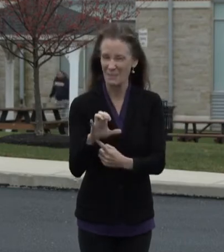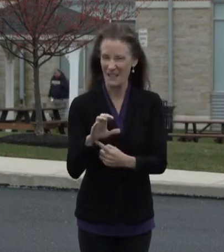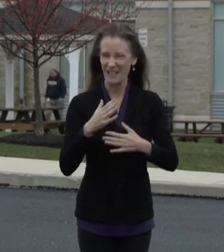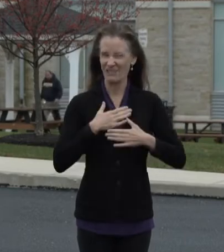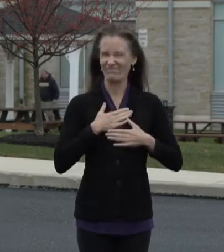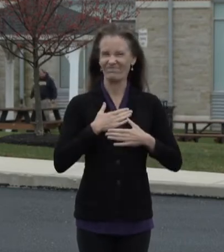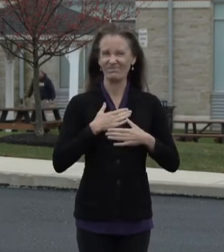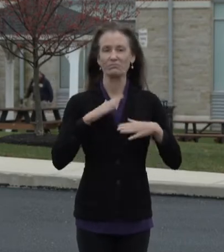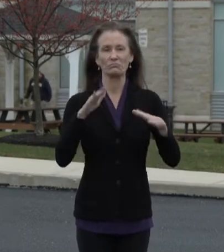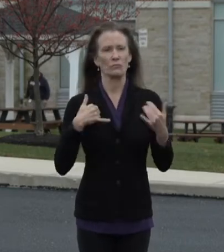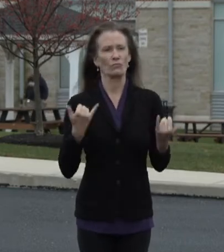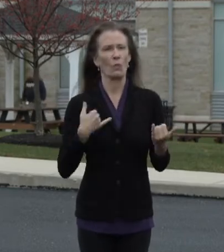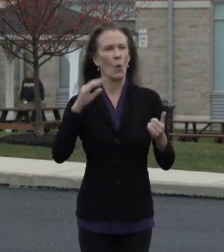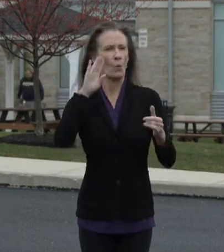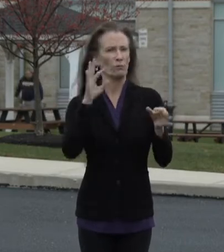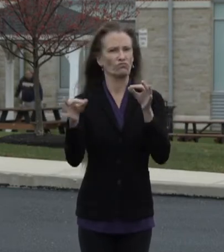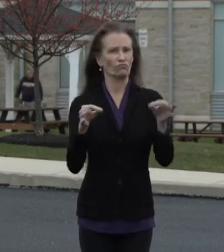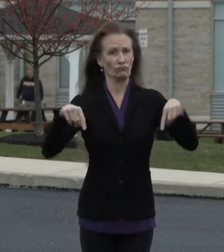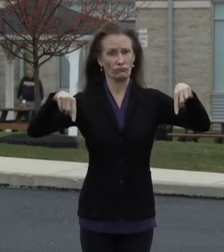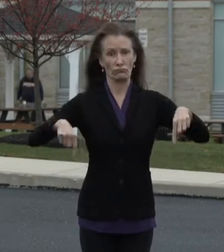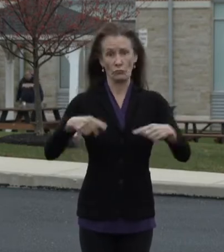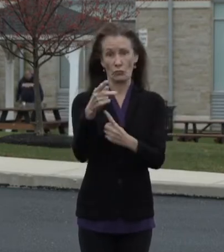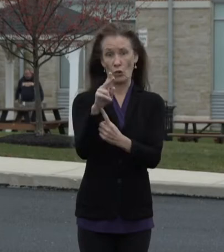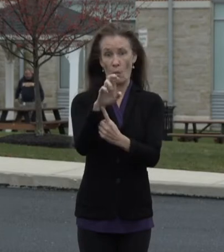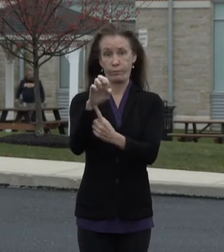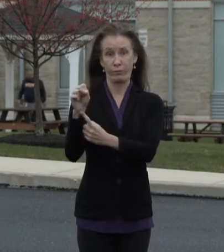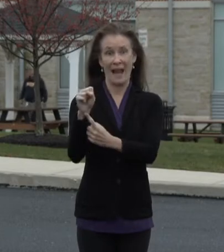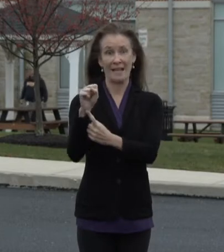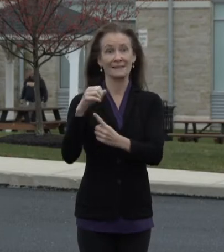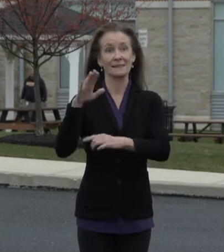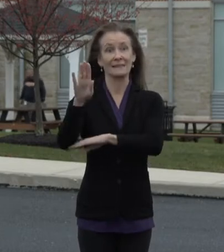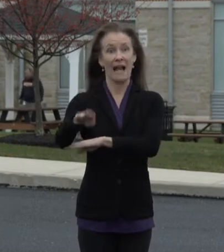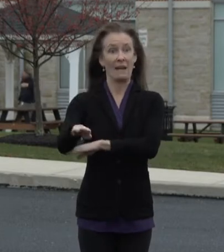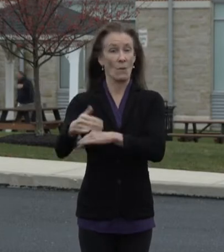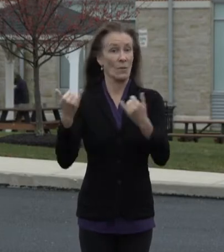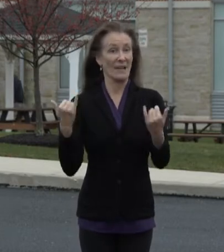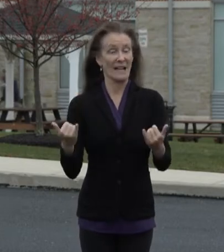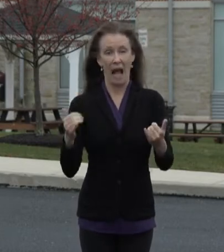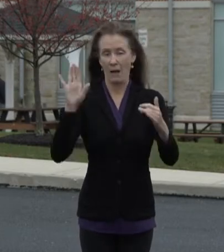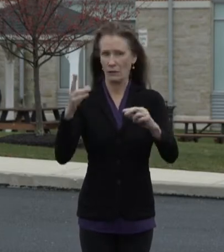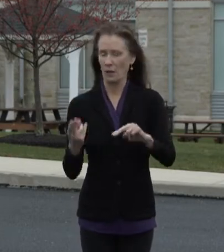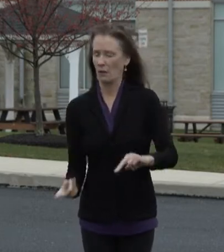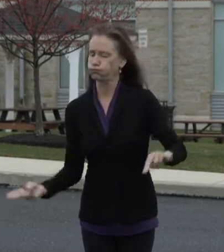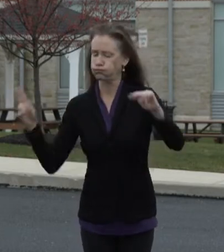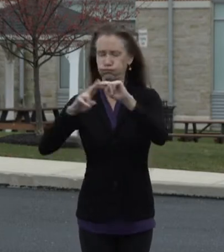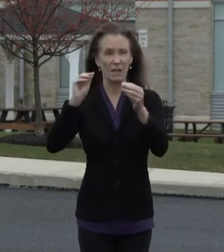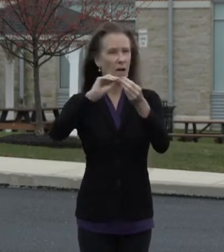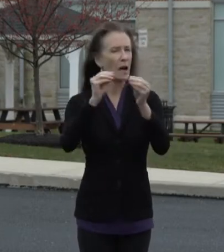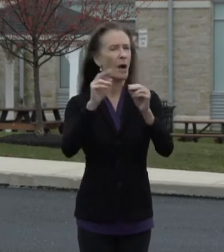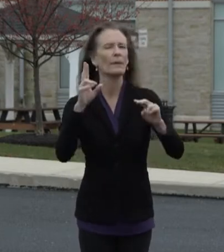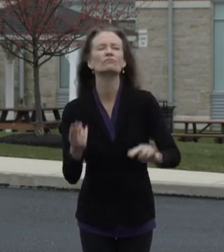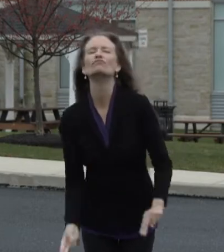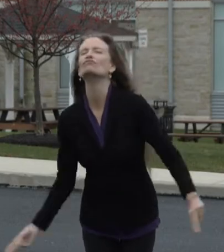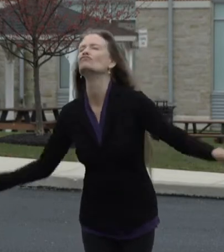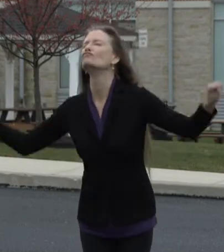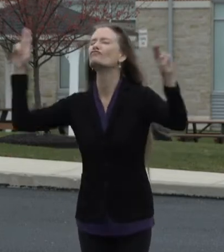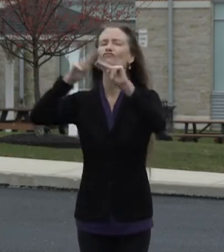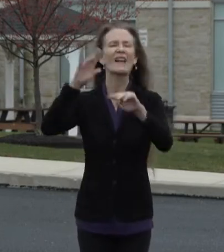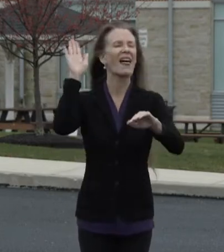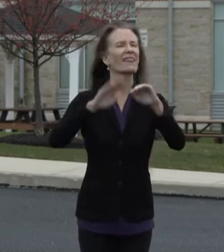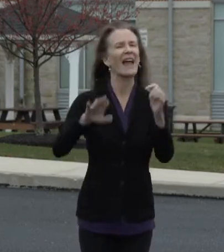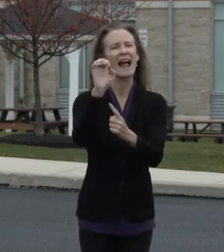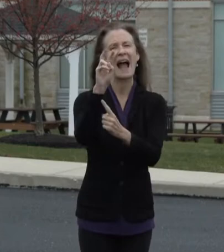press briefing this afternoon, our cases are currently at the highest that they have been throughout the pandemic.